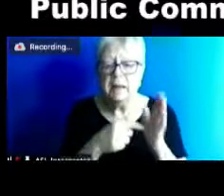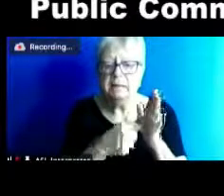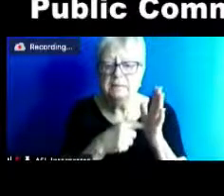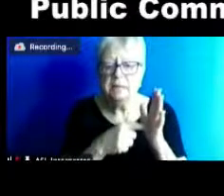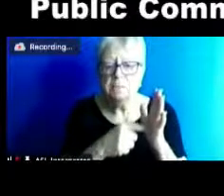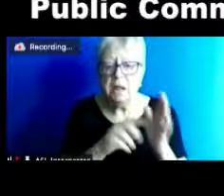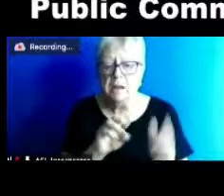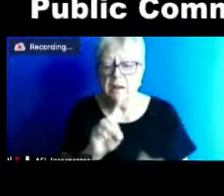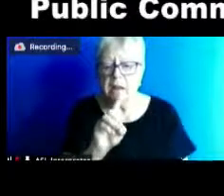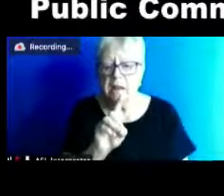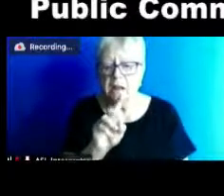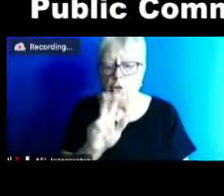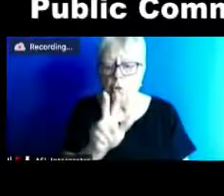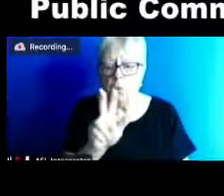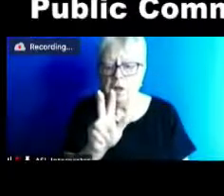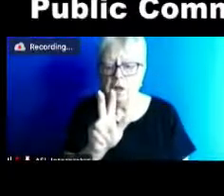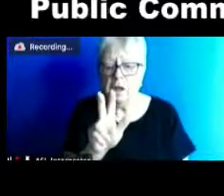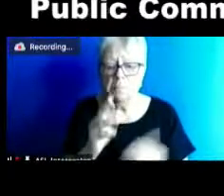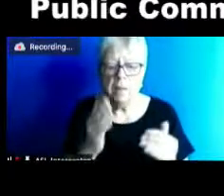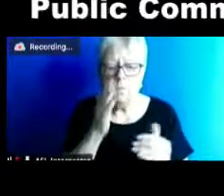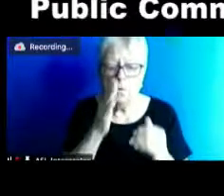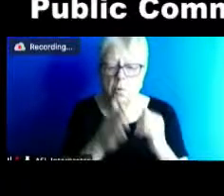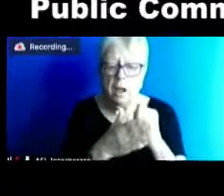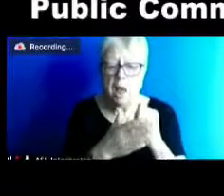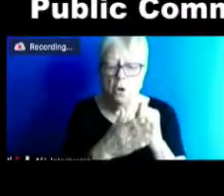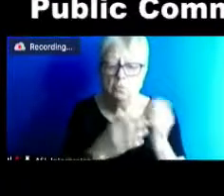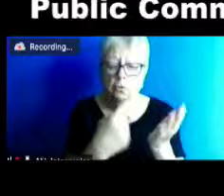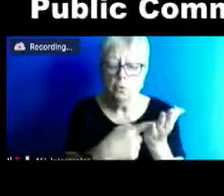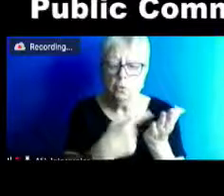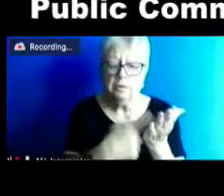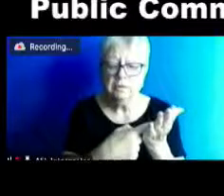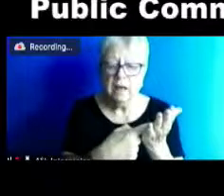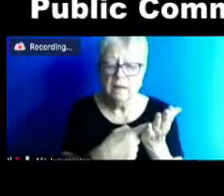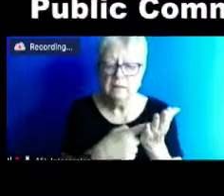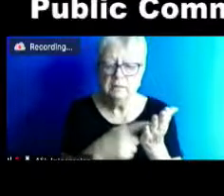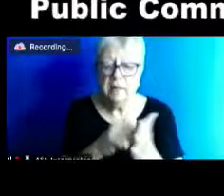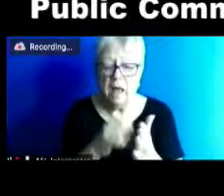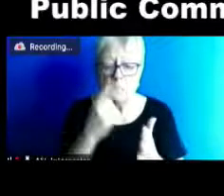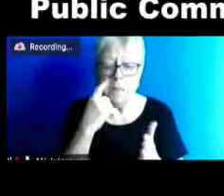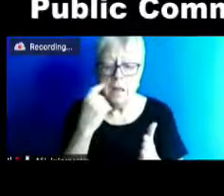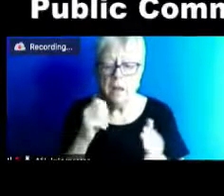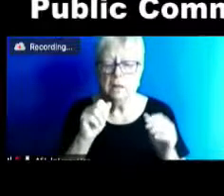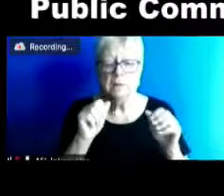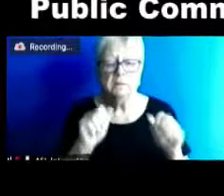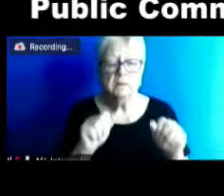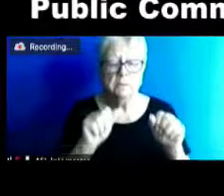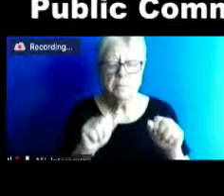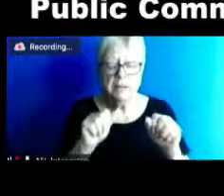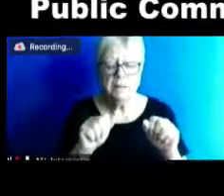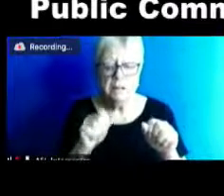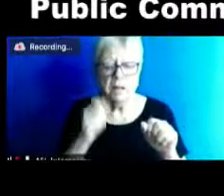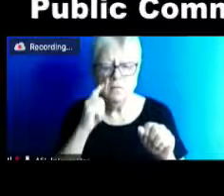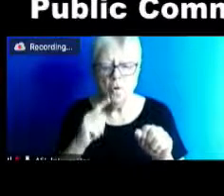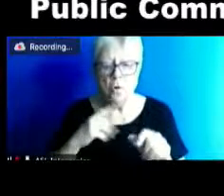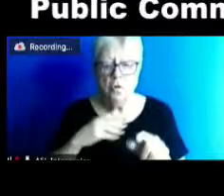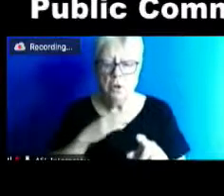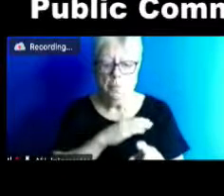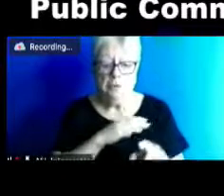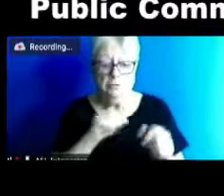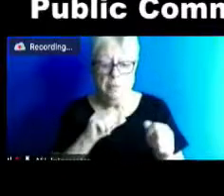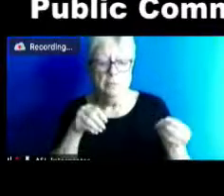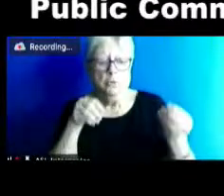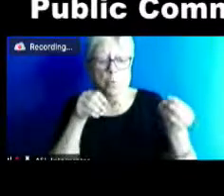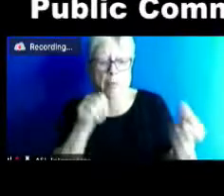it might be helpful to discuss that is because the ability for the commission to obviously pay its